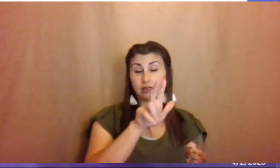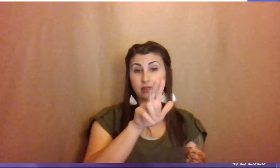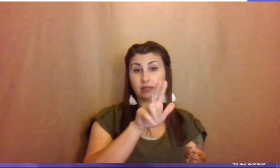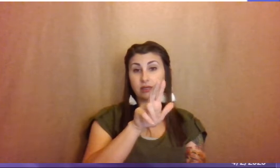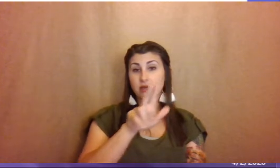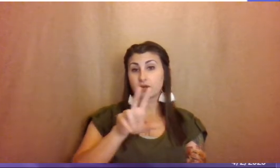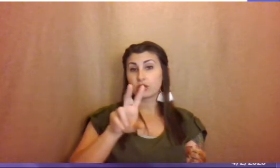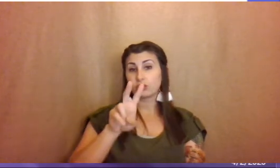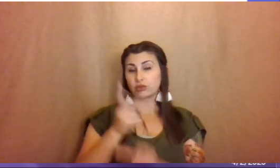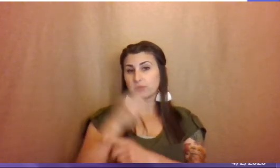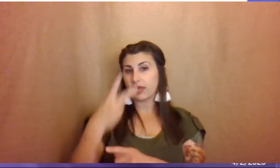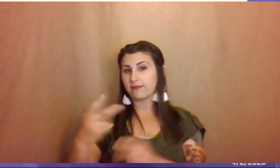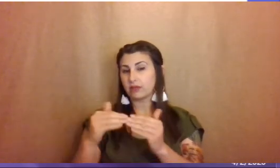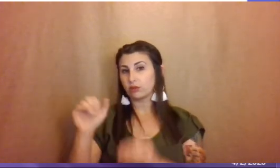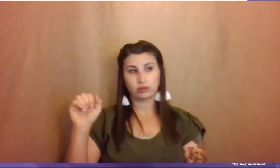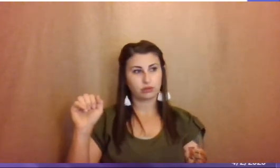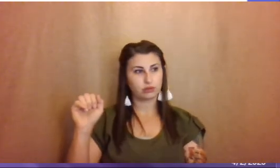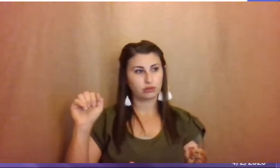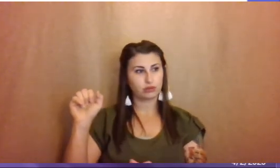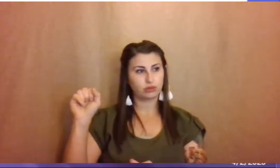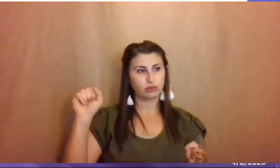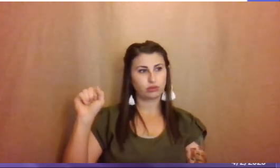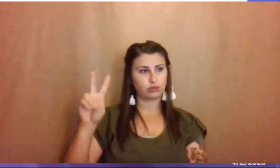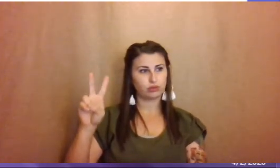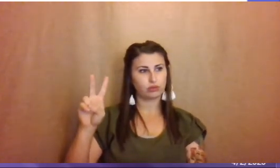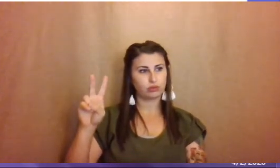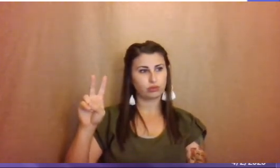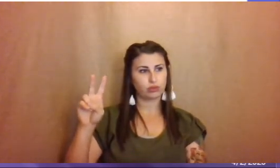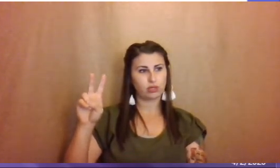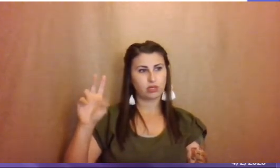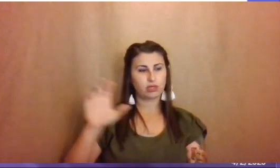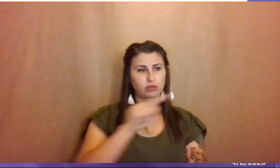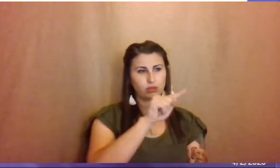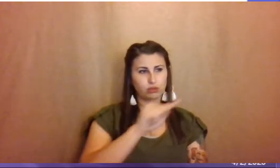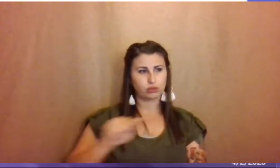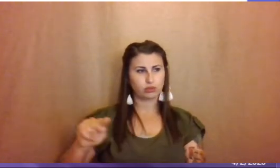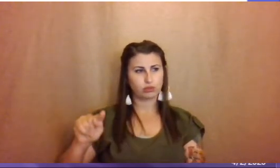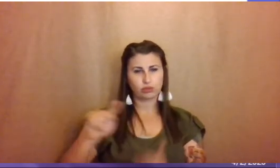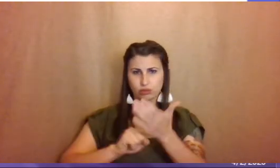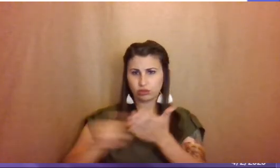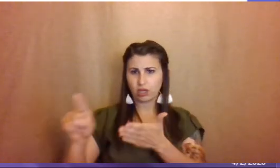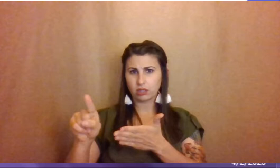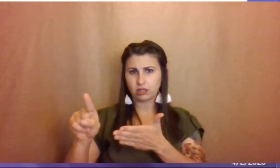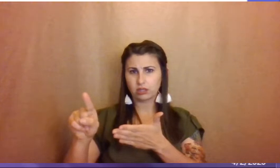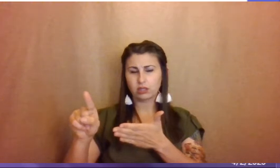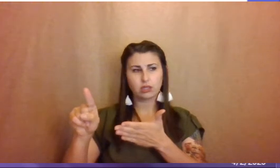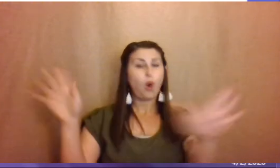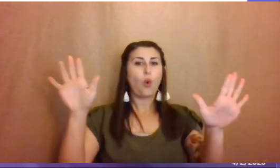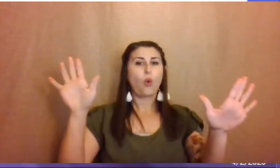is 3. 2 times 1/2 is 2. And that should equal C prime. So let's check.